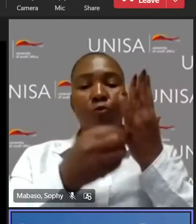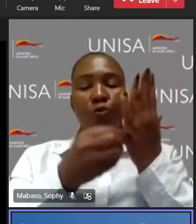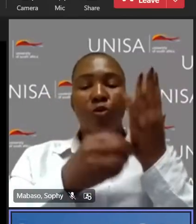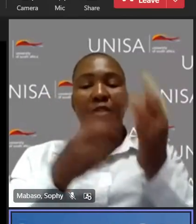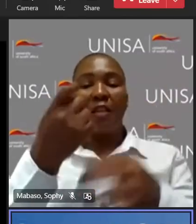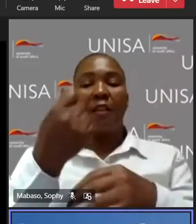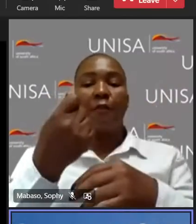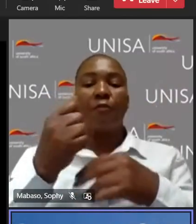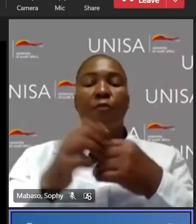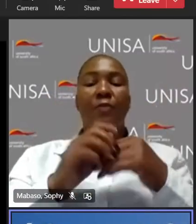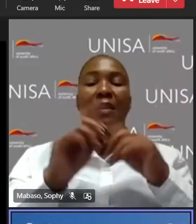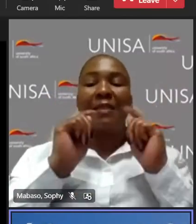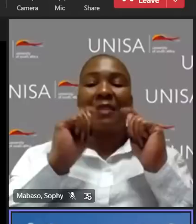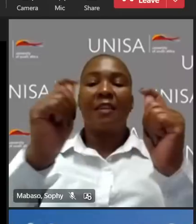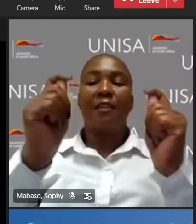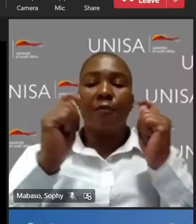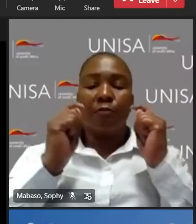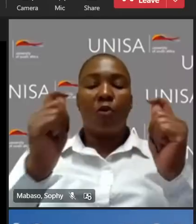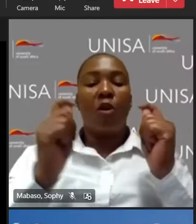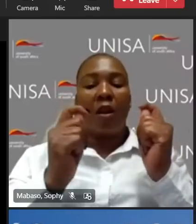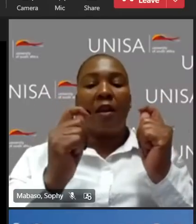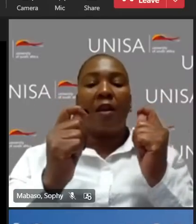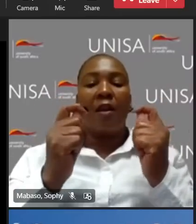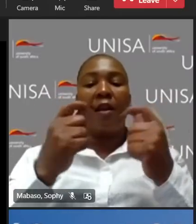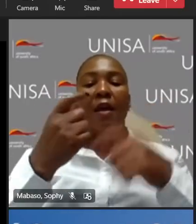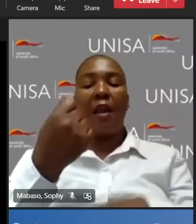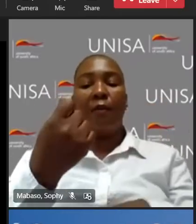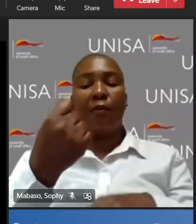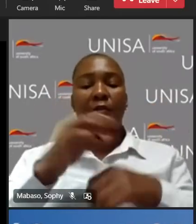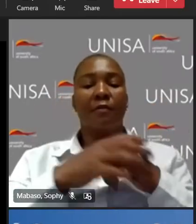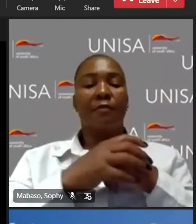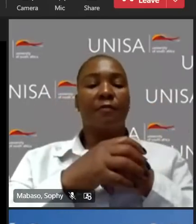allowance, transport allowance.